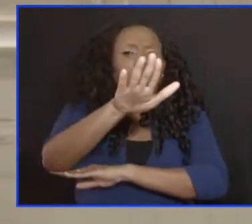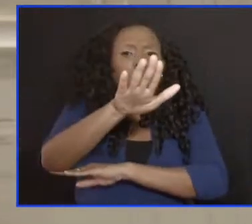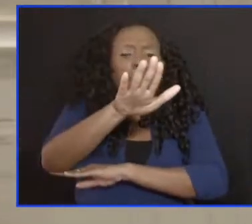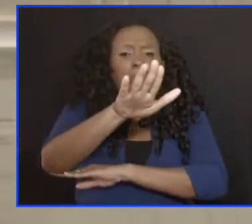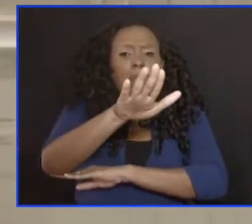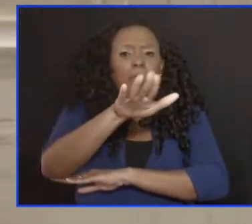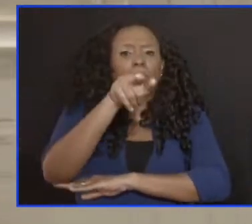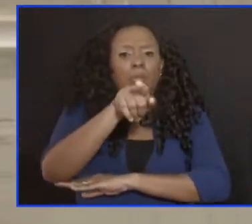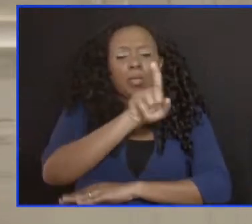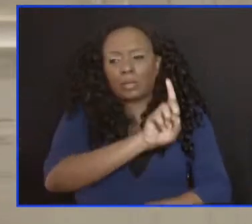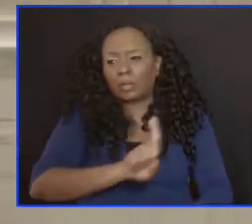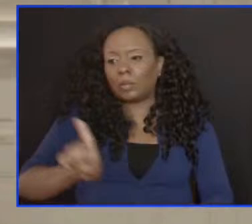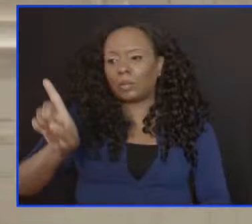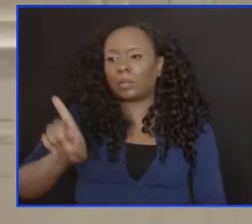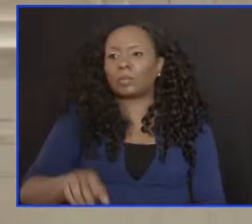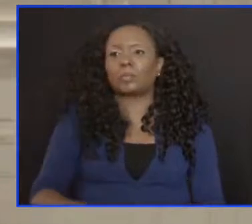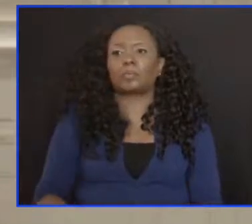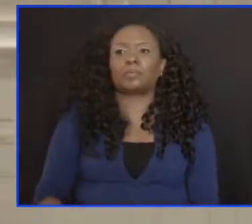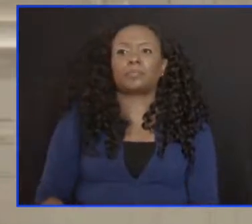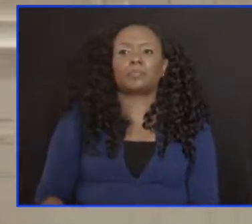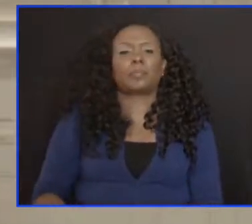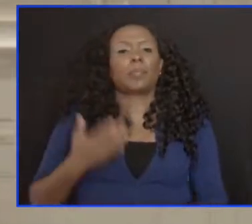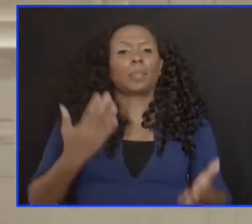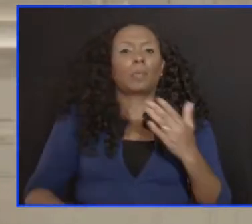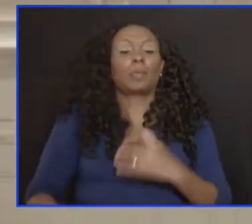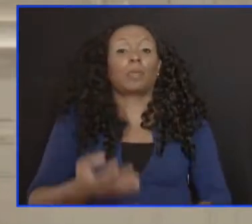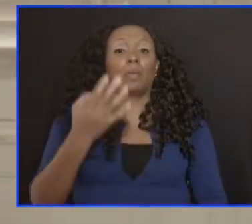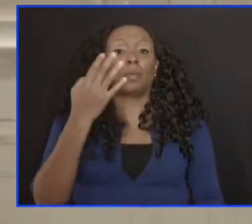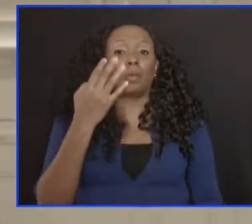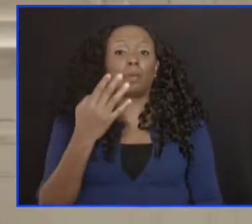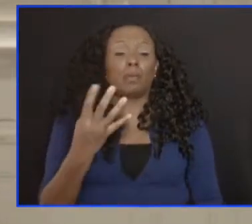take at least 4 visits for 4 different individuals